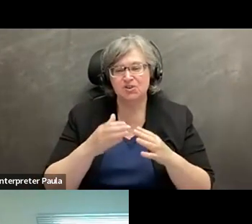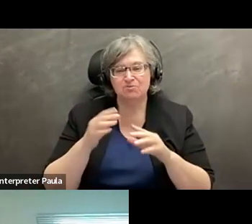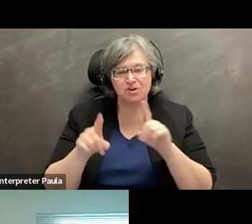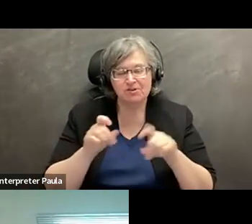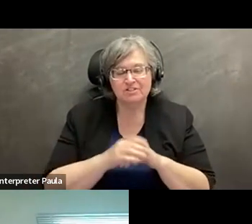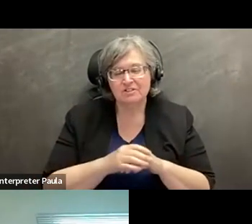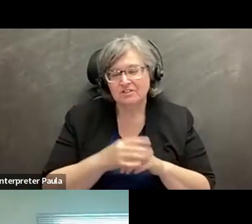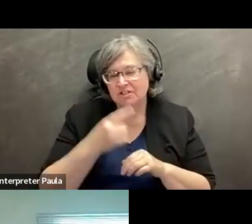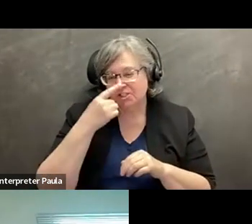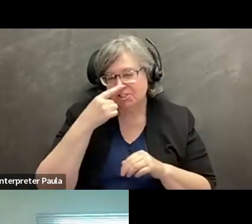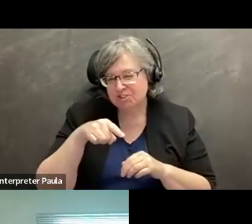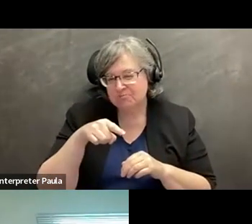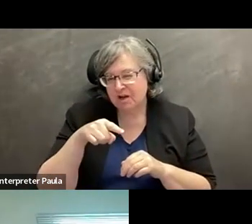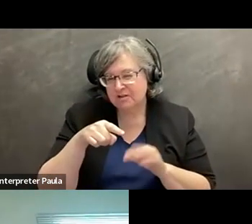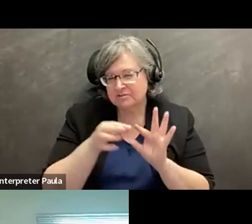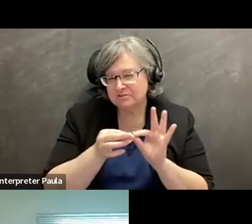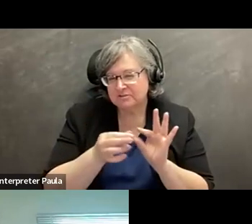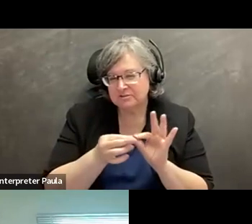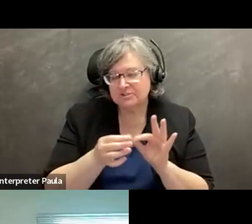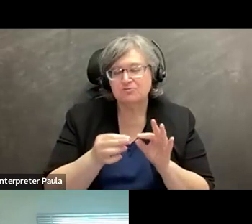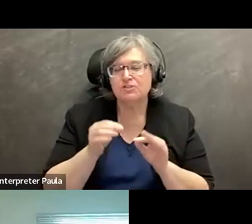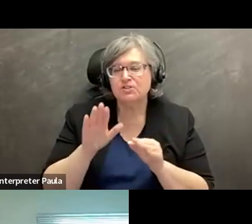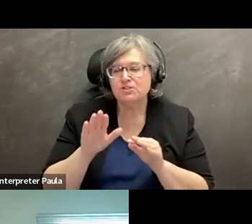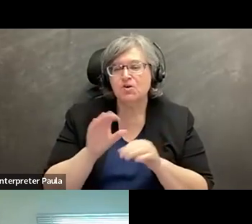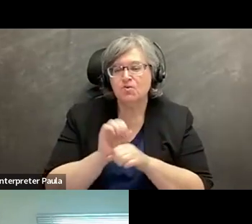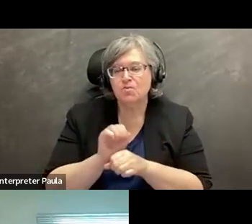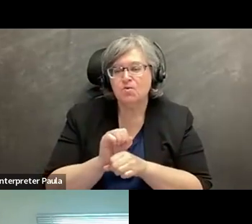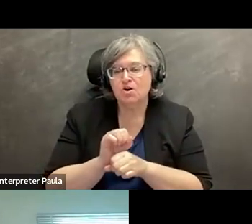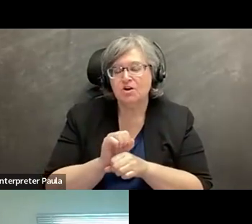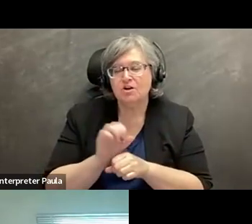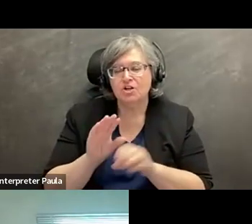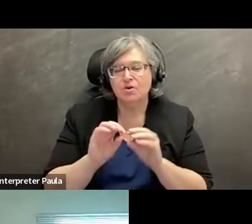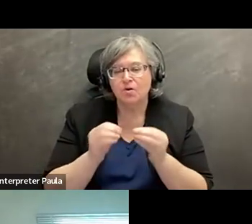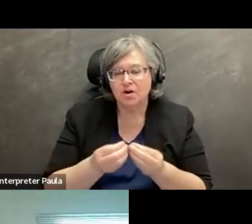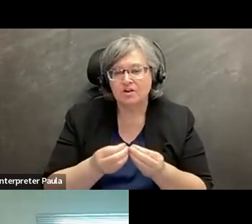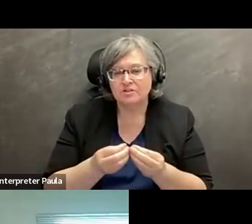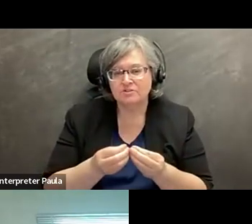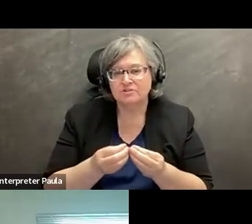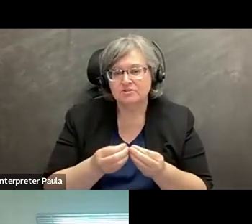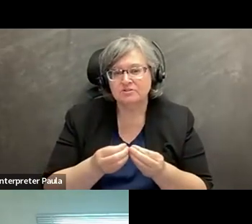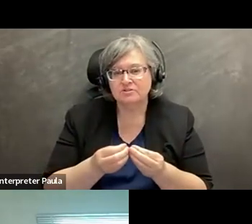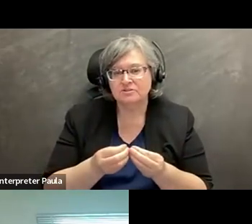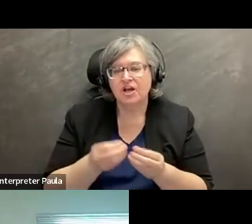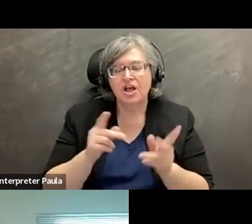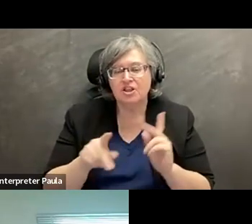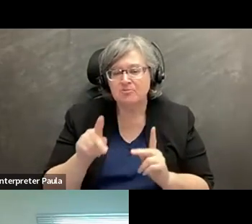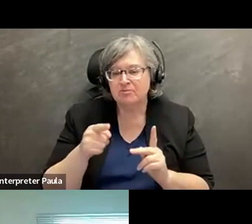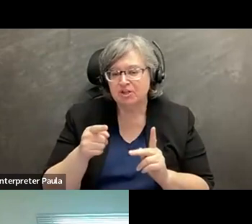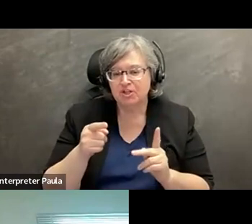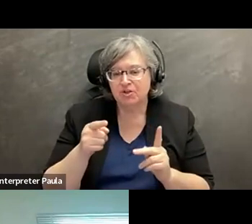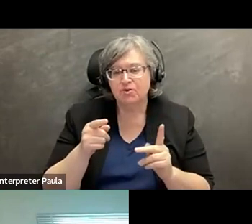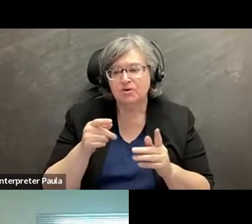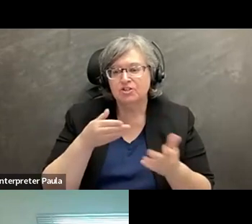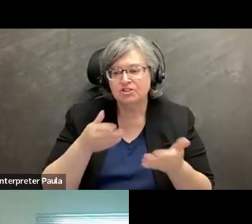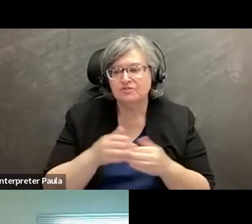you briefly share about the work your organization and the population communities that you are serving? And